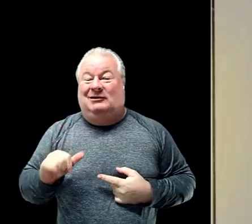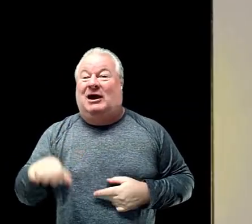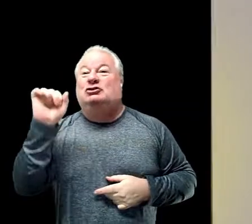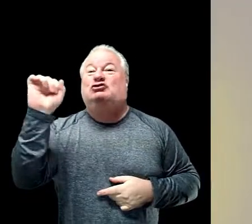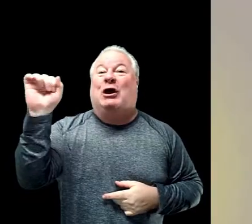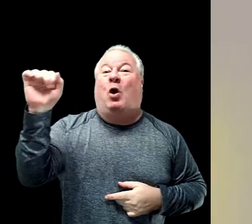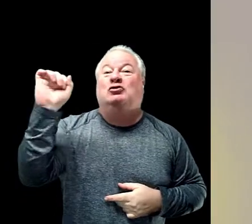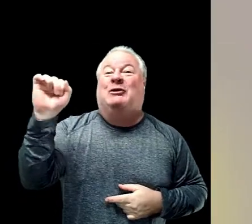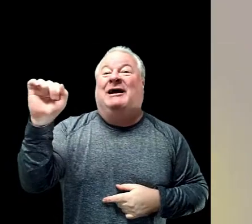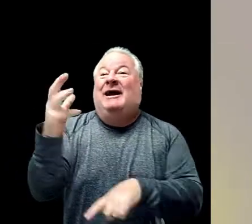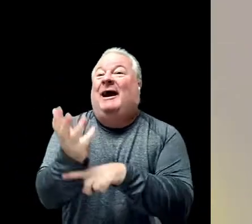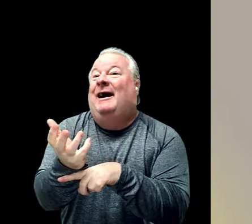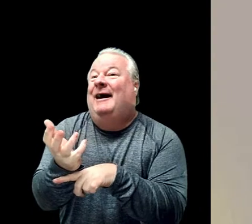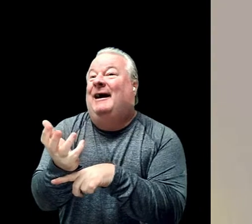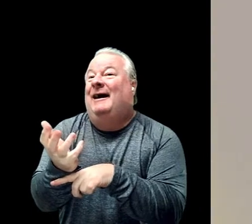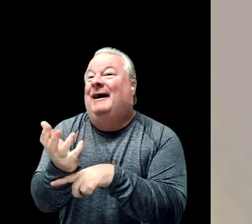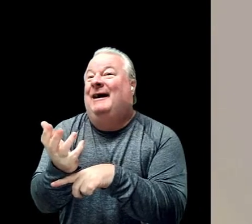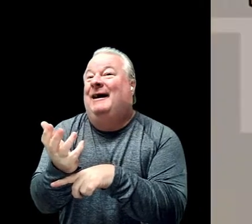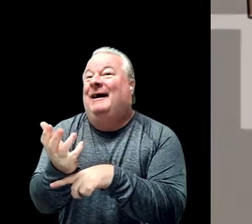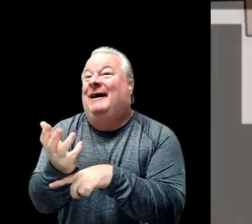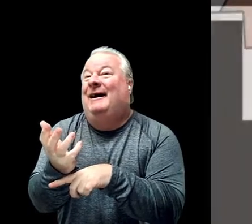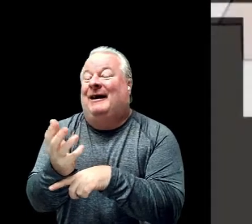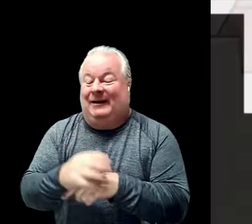Trick or treat!